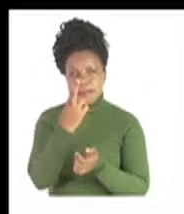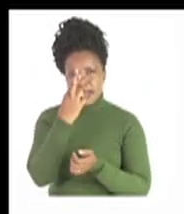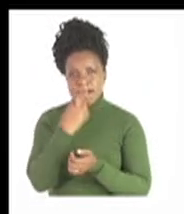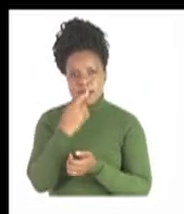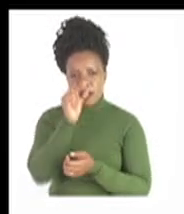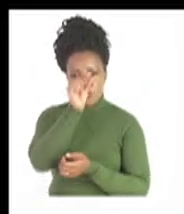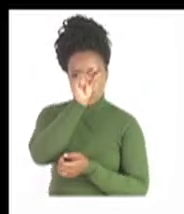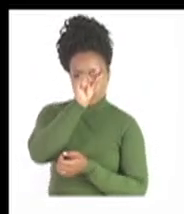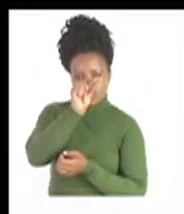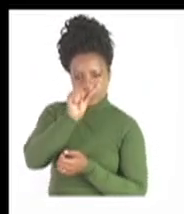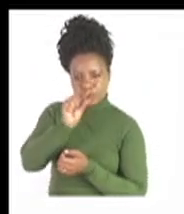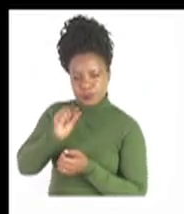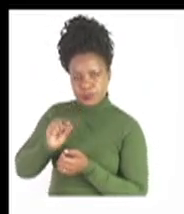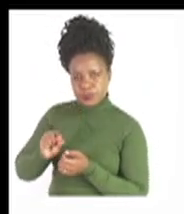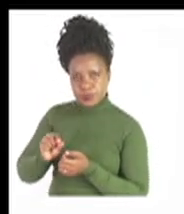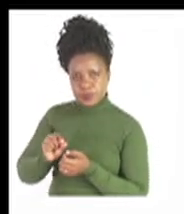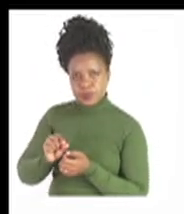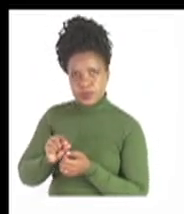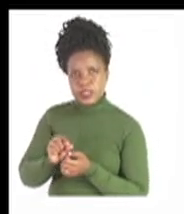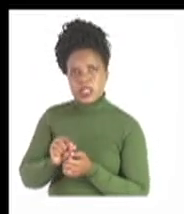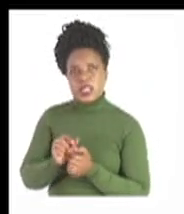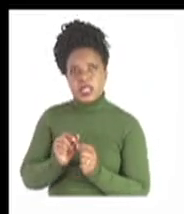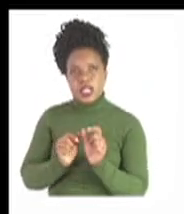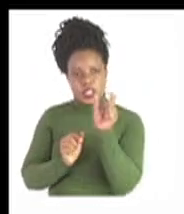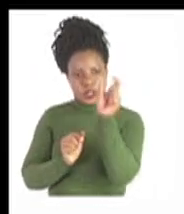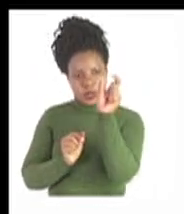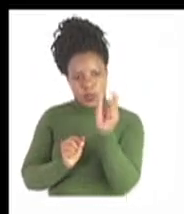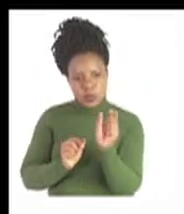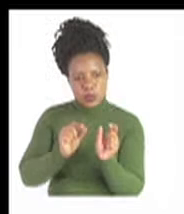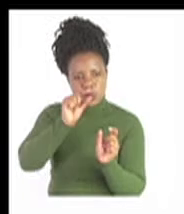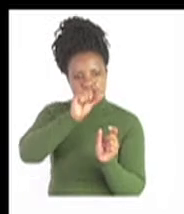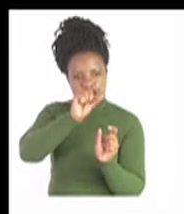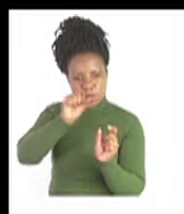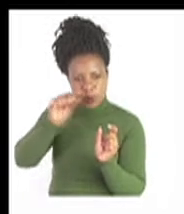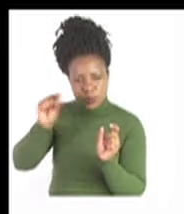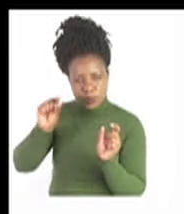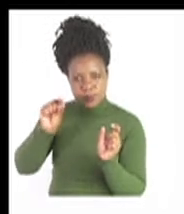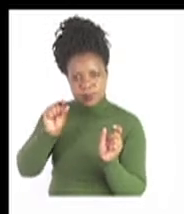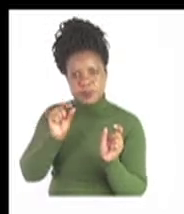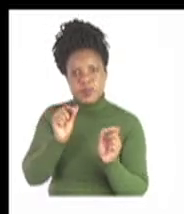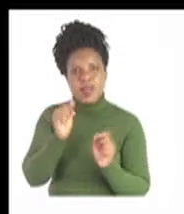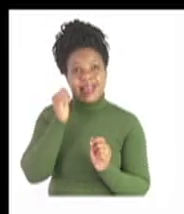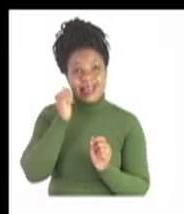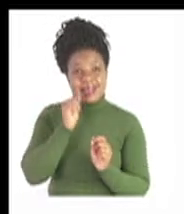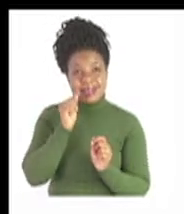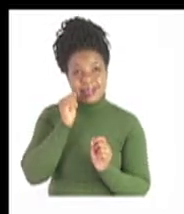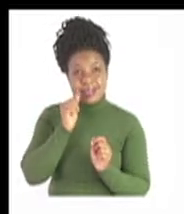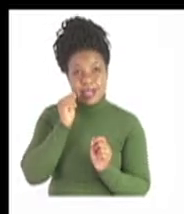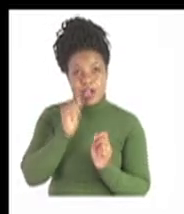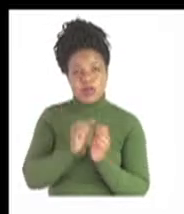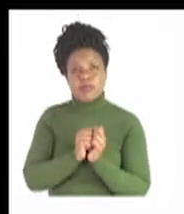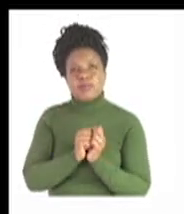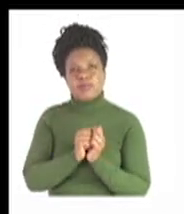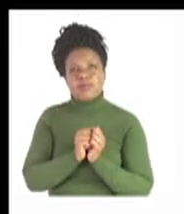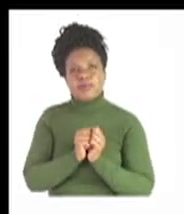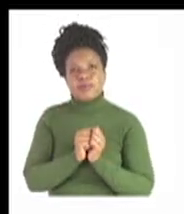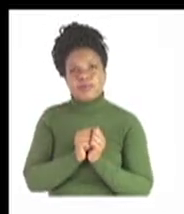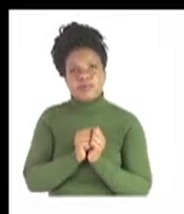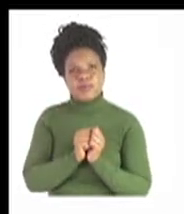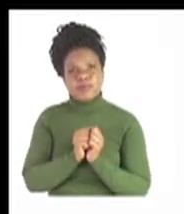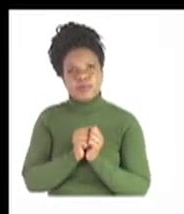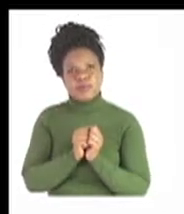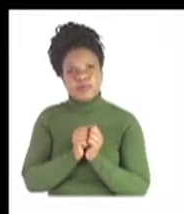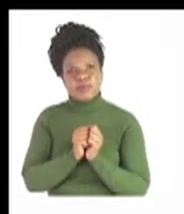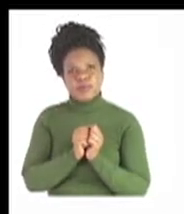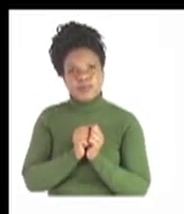and blocks, and some which are yellow. So to read on top on the right